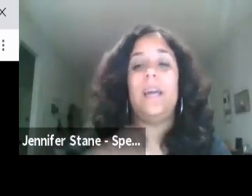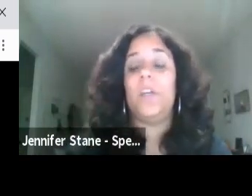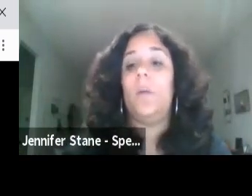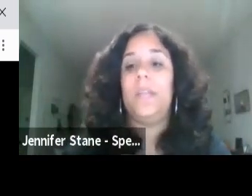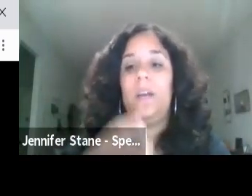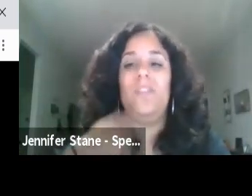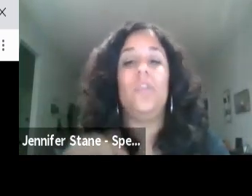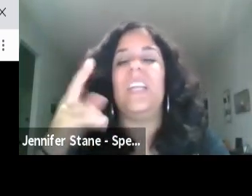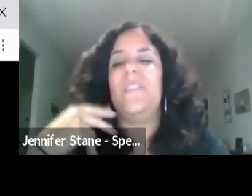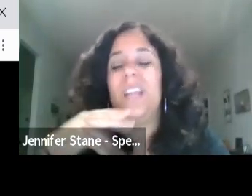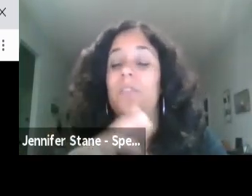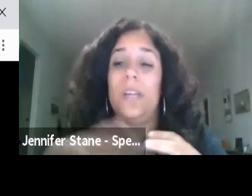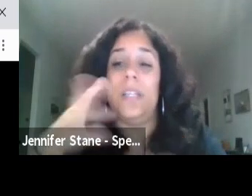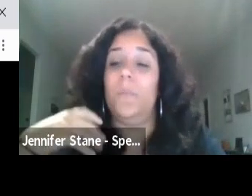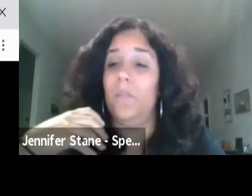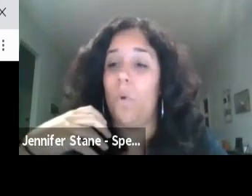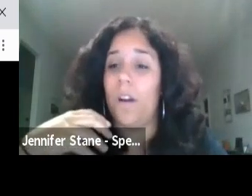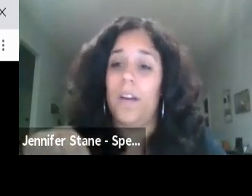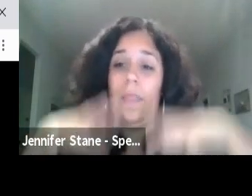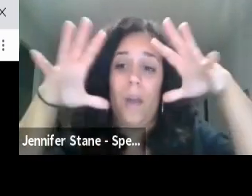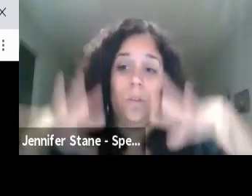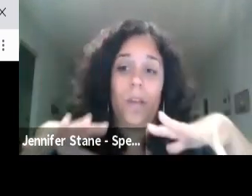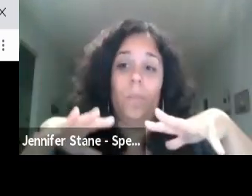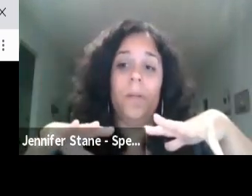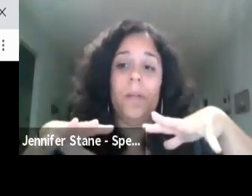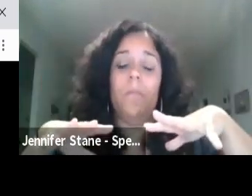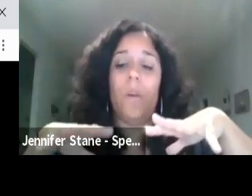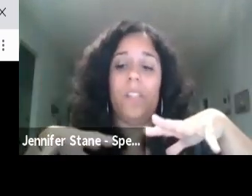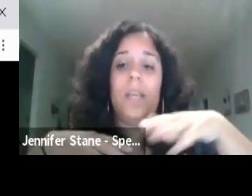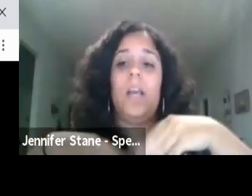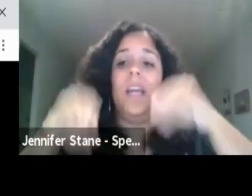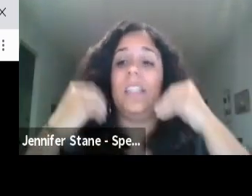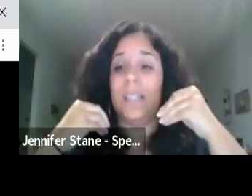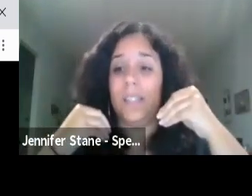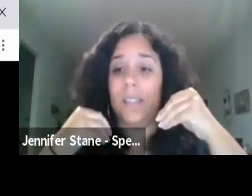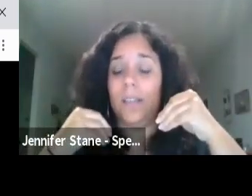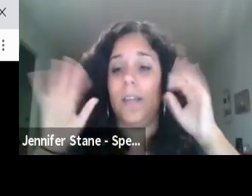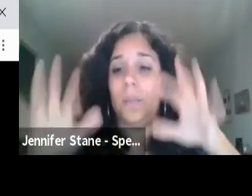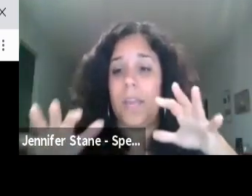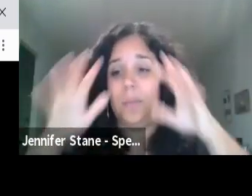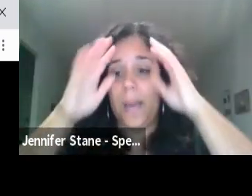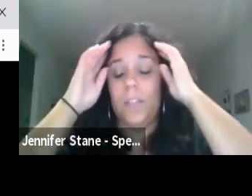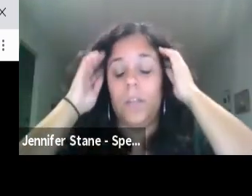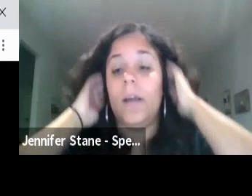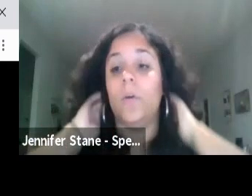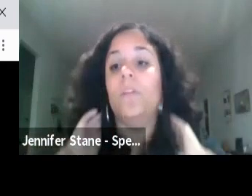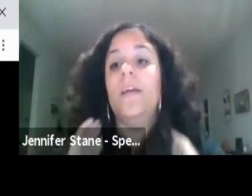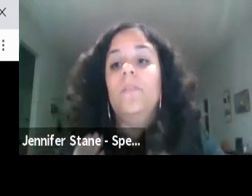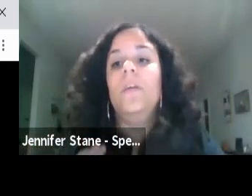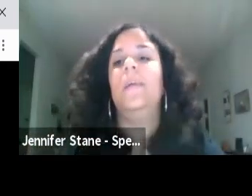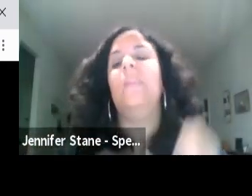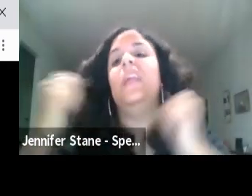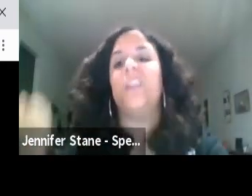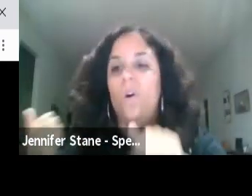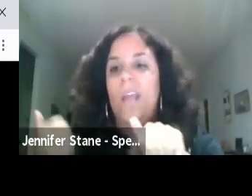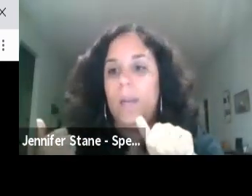give that time to calm down. You can even drink a little bit of water, and that will help moisten the area, cleanse it, get the pH back to a normal